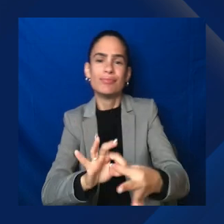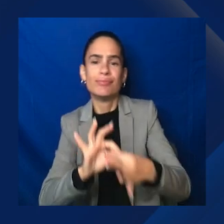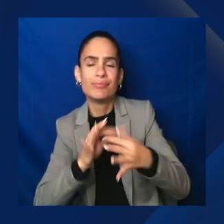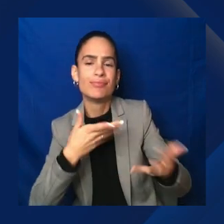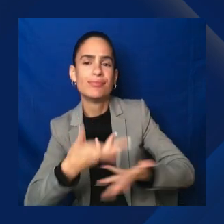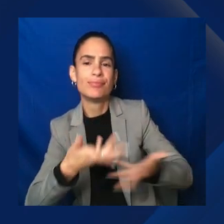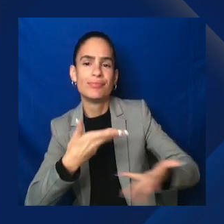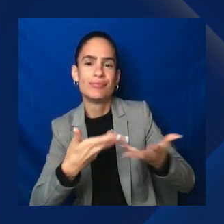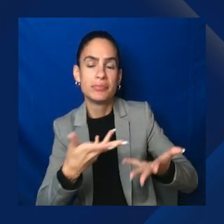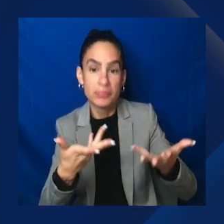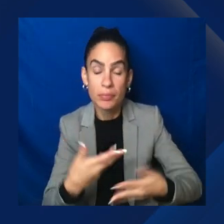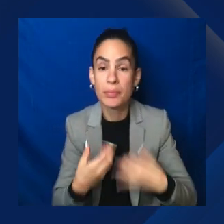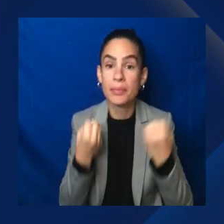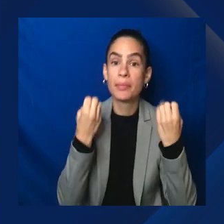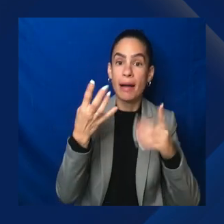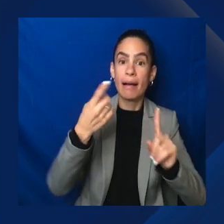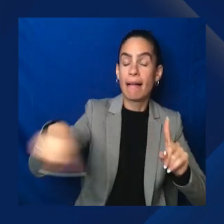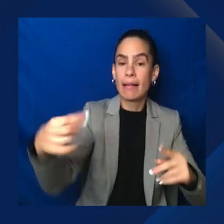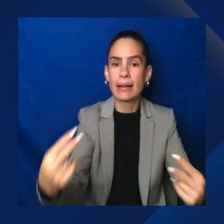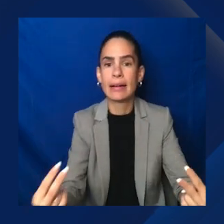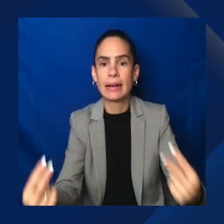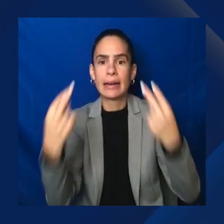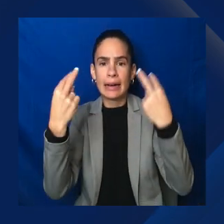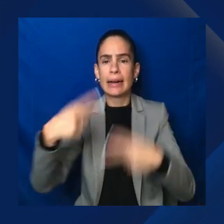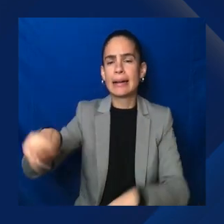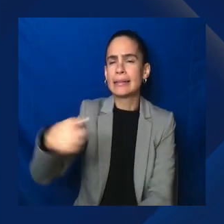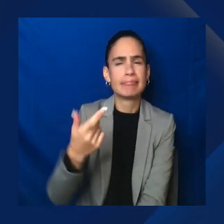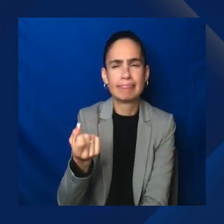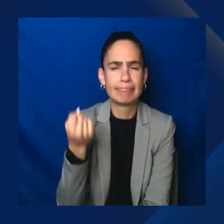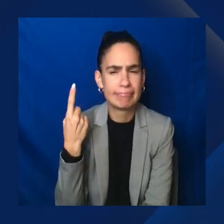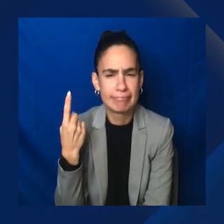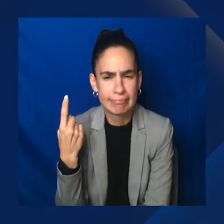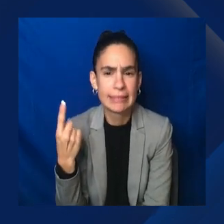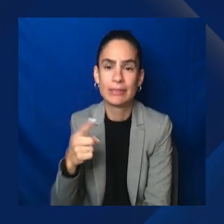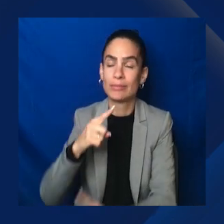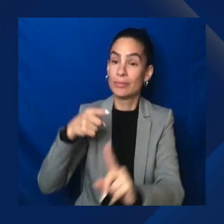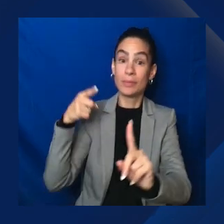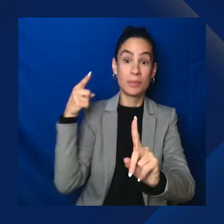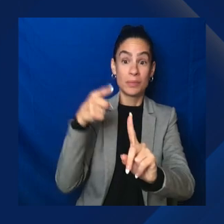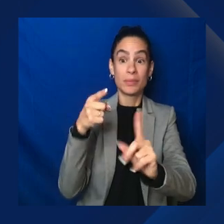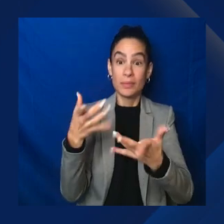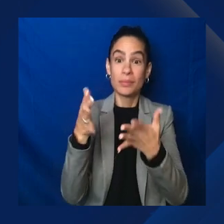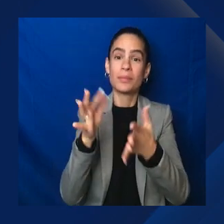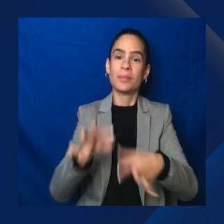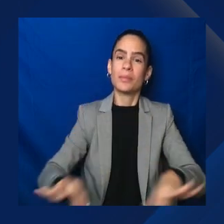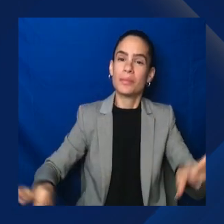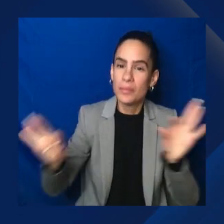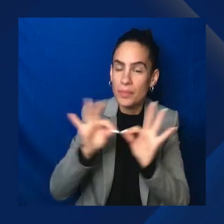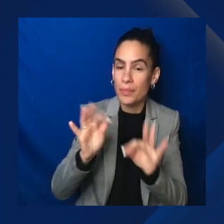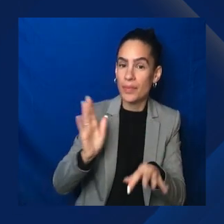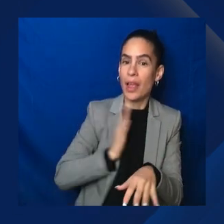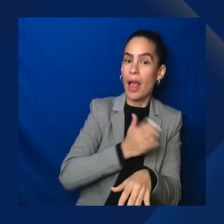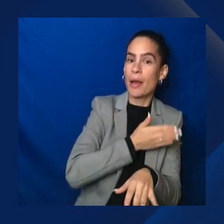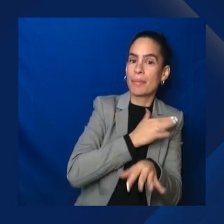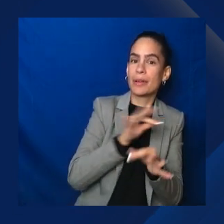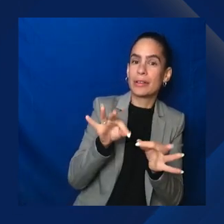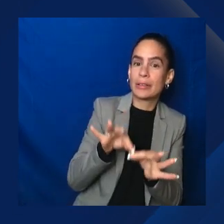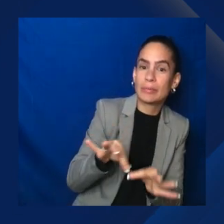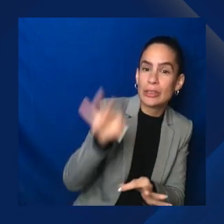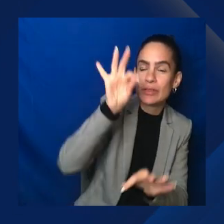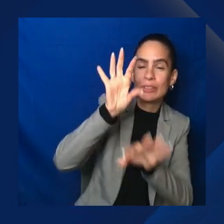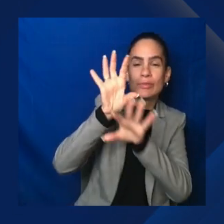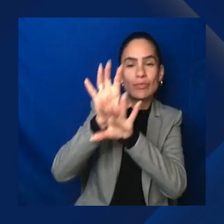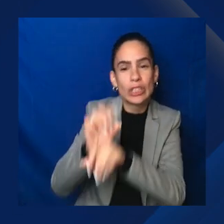don't understand how important our spiritual, traditional, cultural